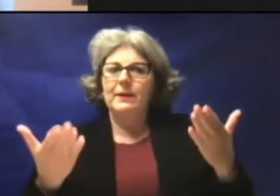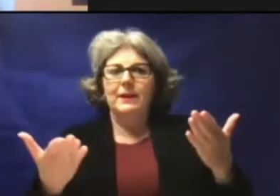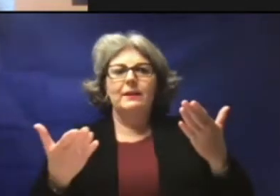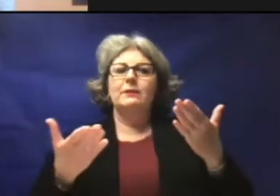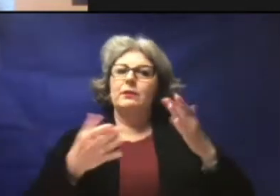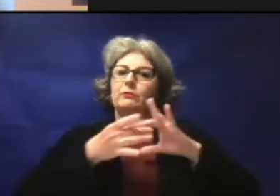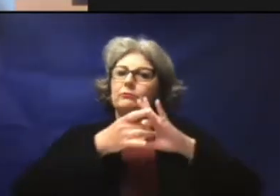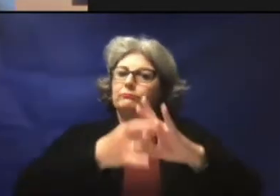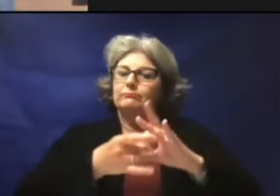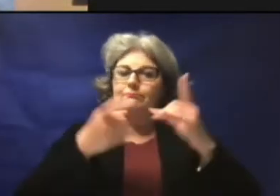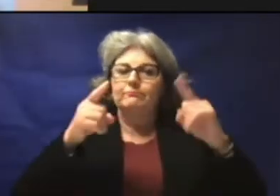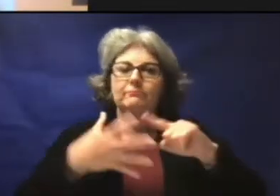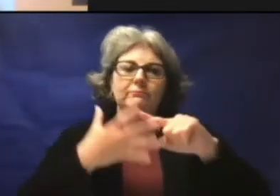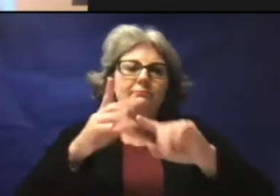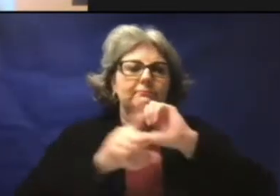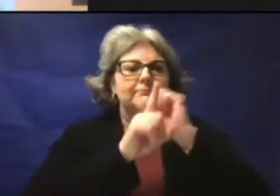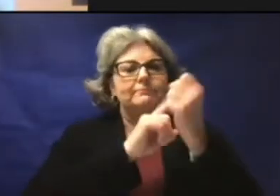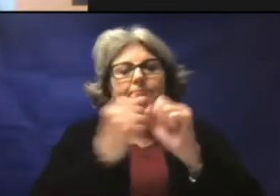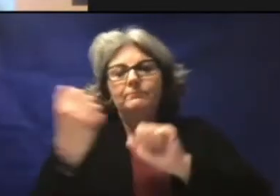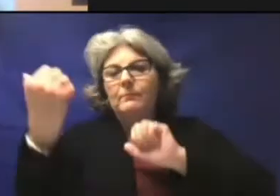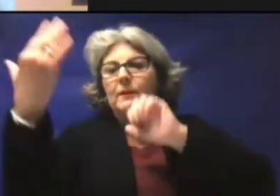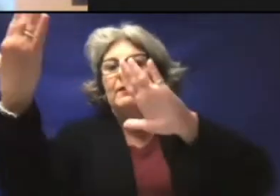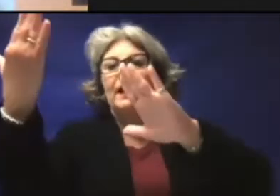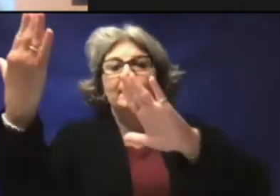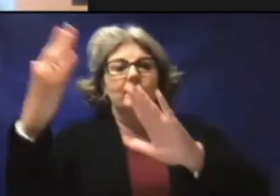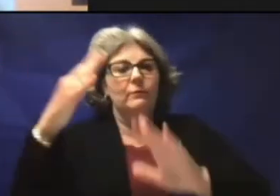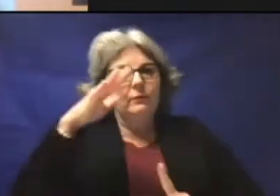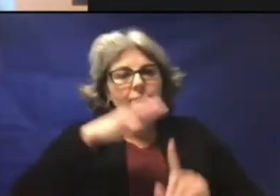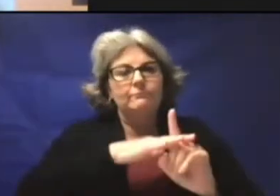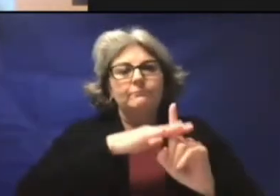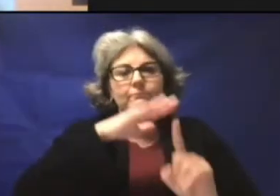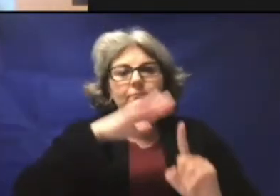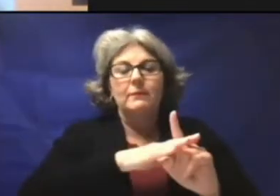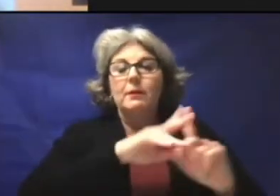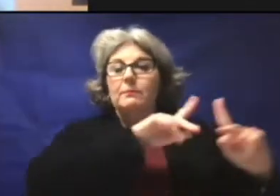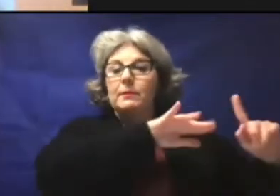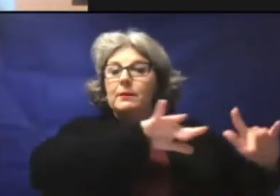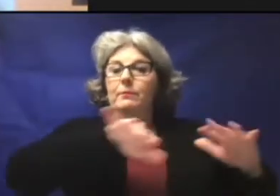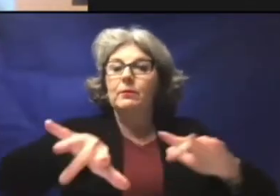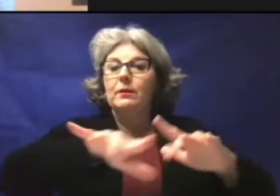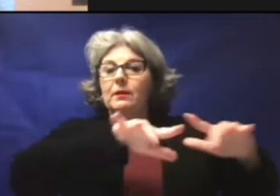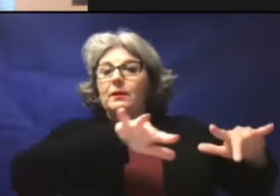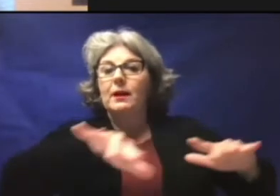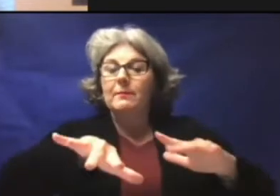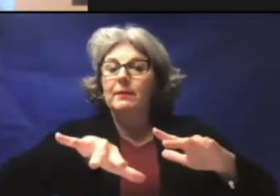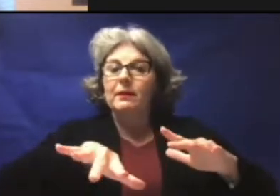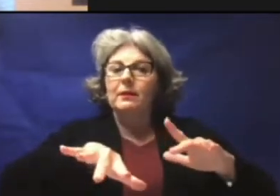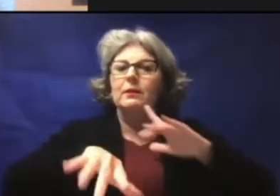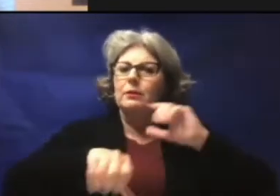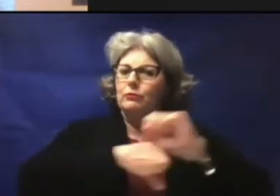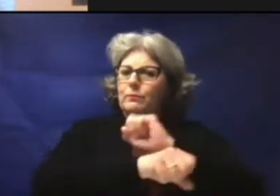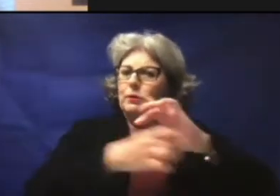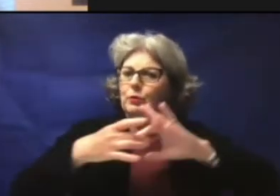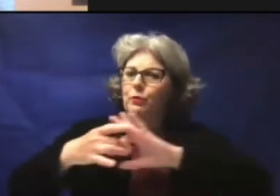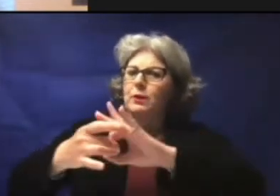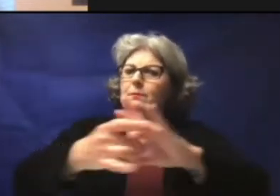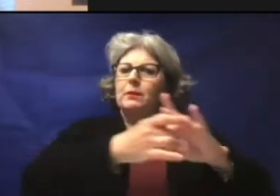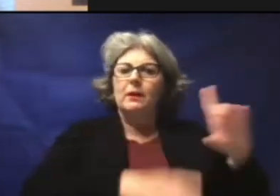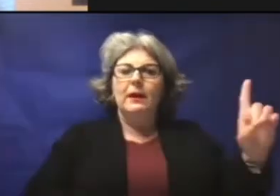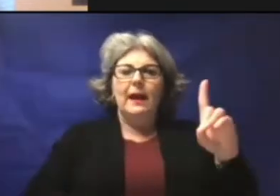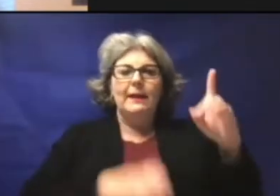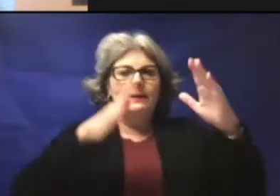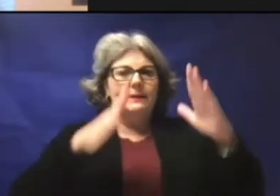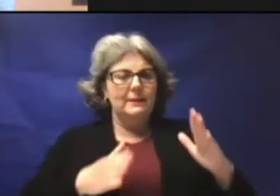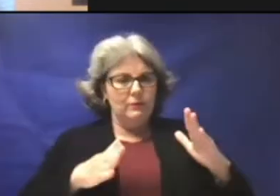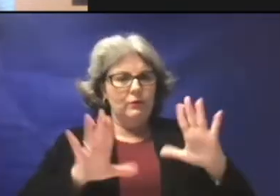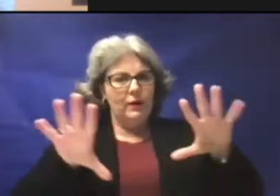been here and we are still coming here, and you cannot make us feel like we don't belong. So I think as the party, we have to be a